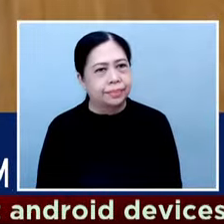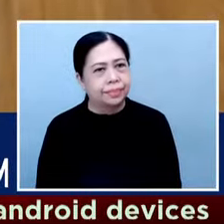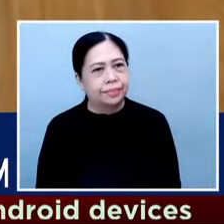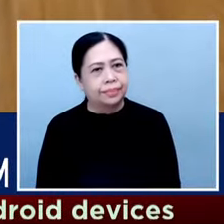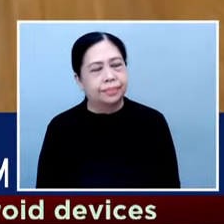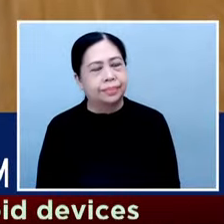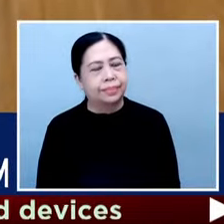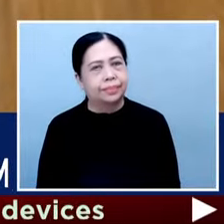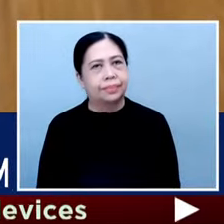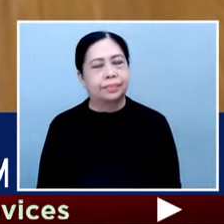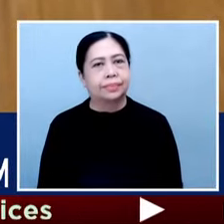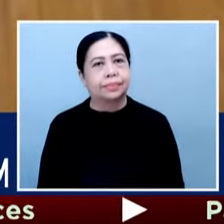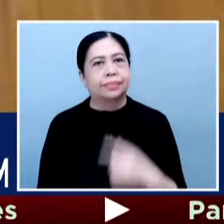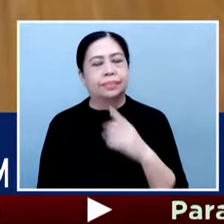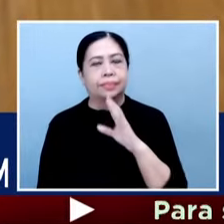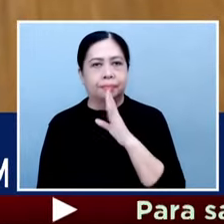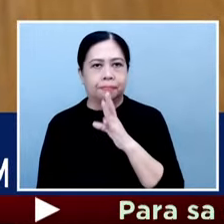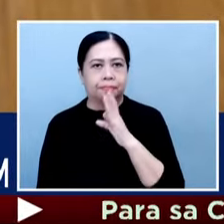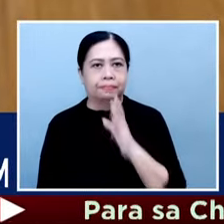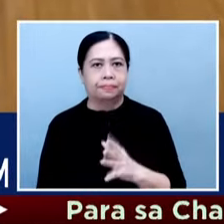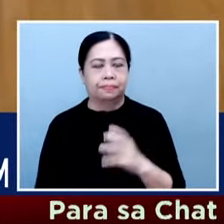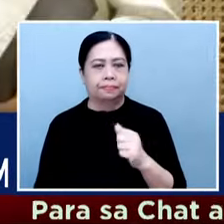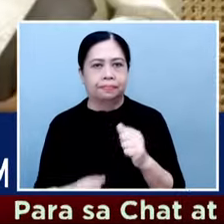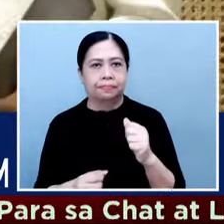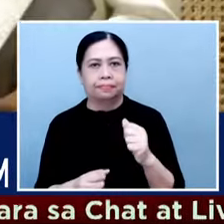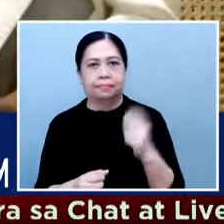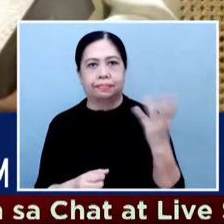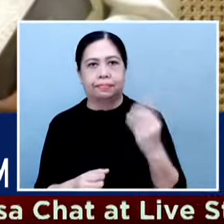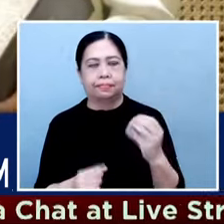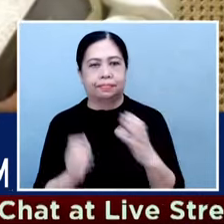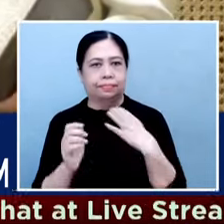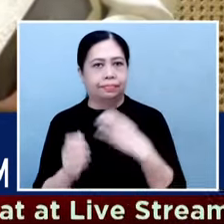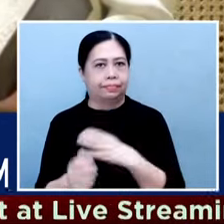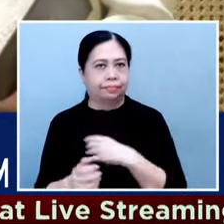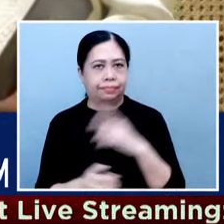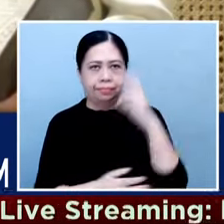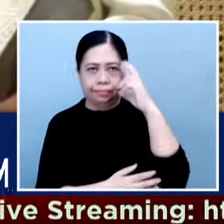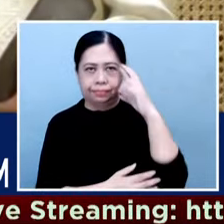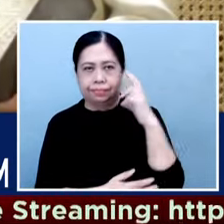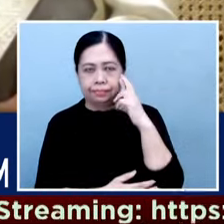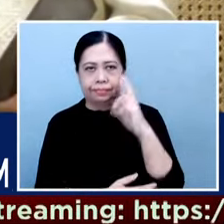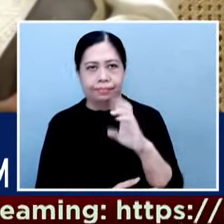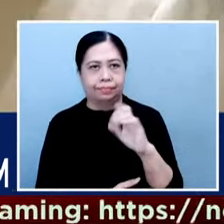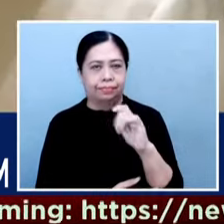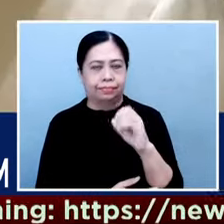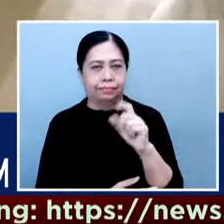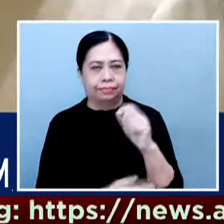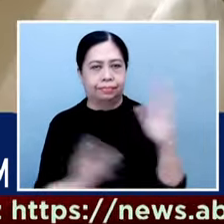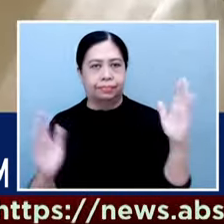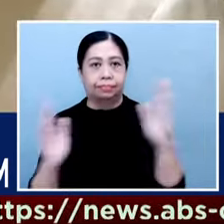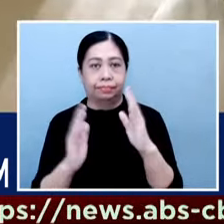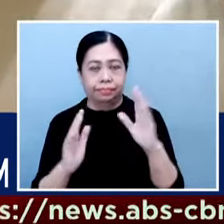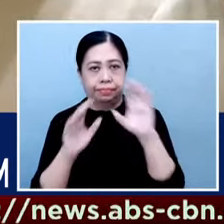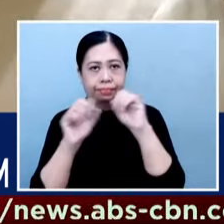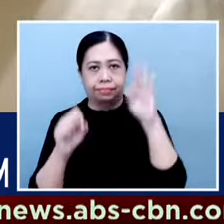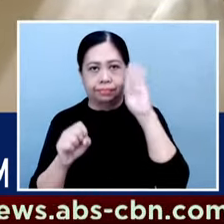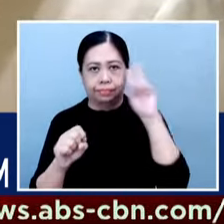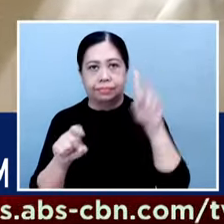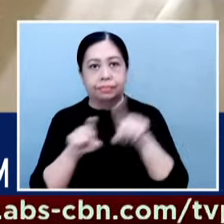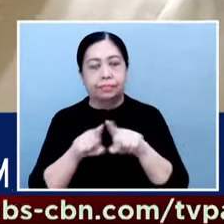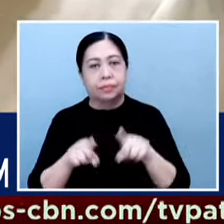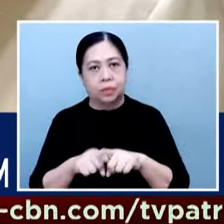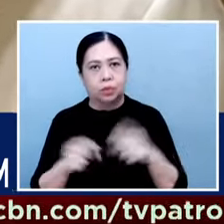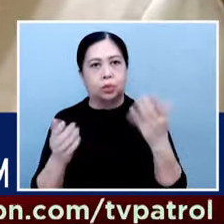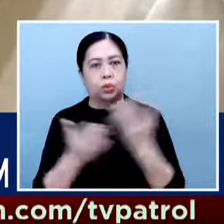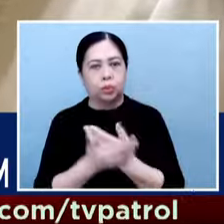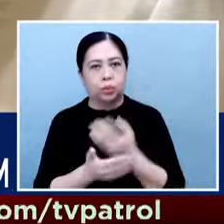Nanumpa na si House Deputy Speaker at Batangas Representative Ralph Recto kay Pangulo Ferdinand Marcos Jr. bilang bagong Finance